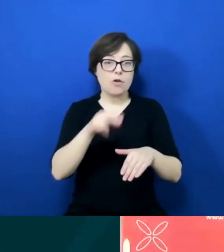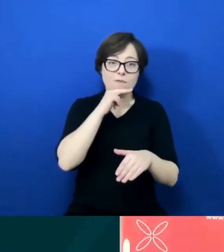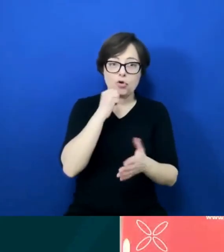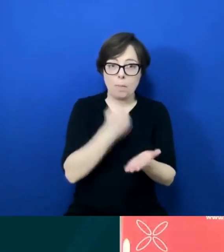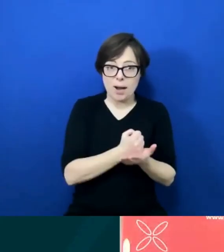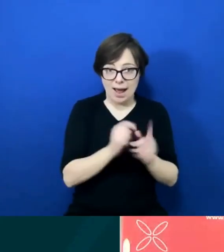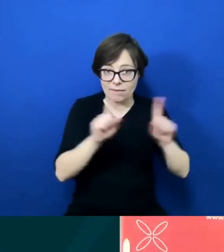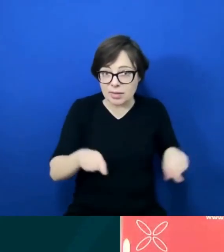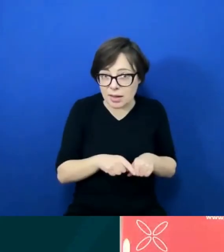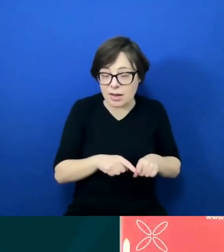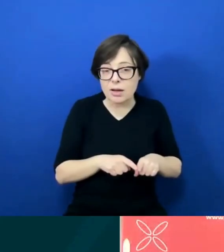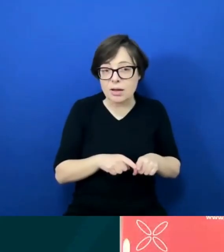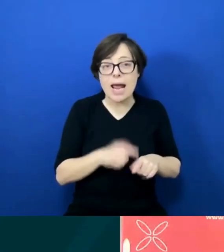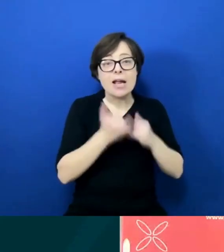received